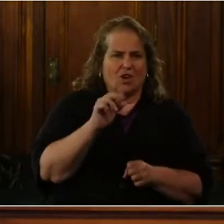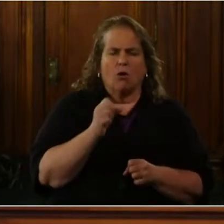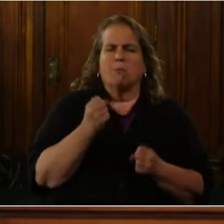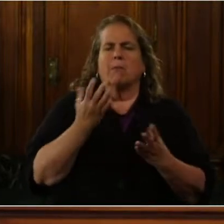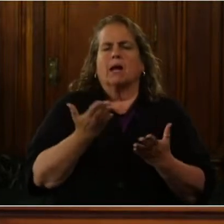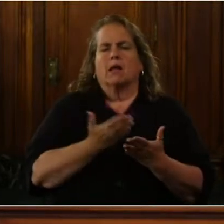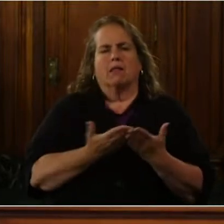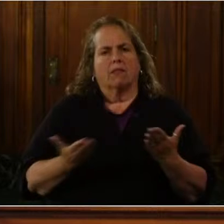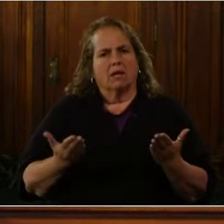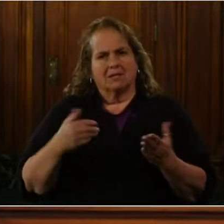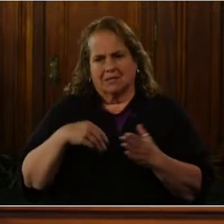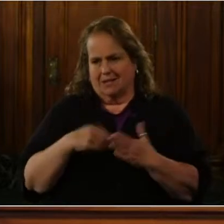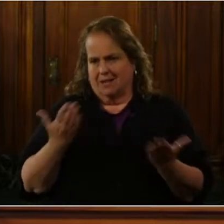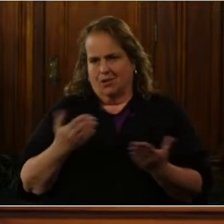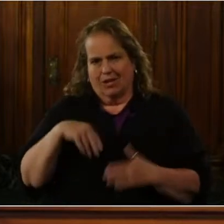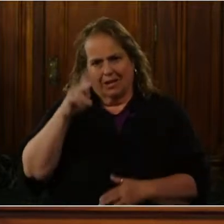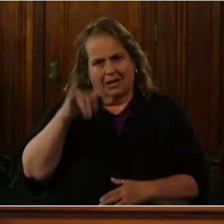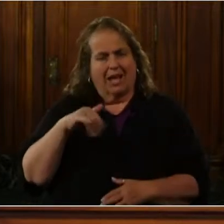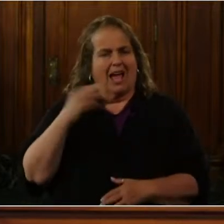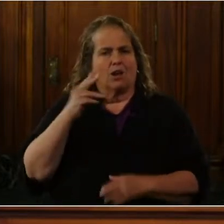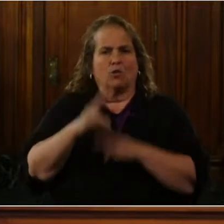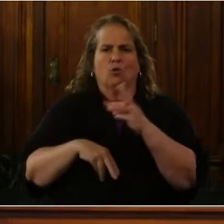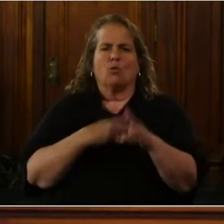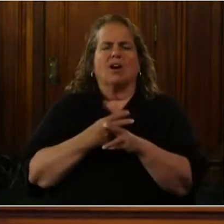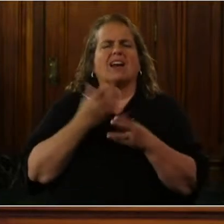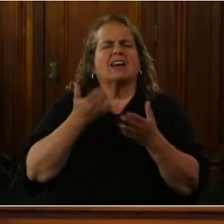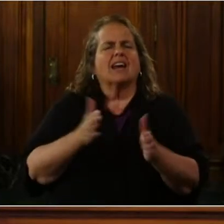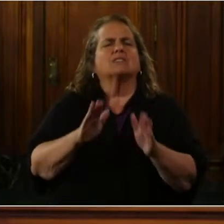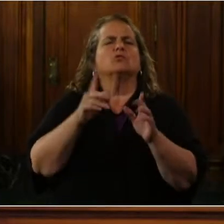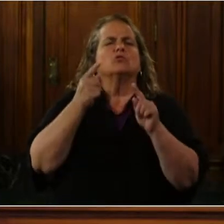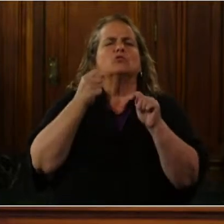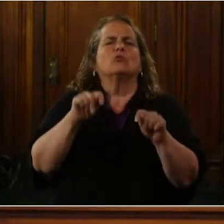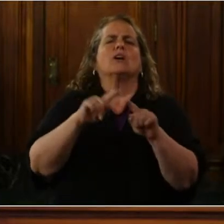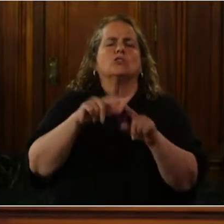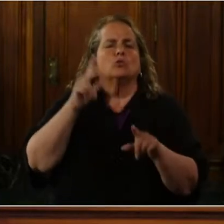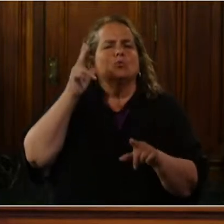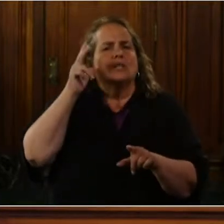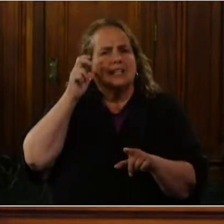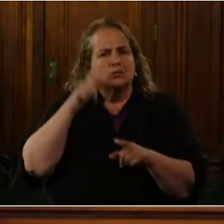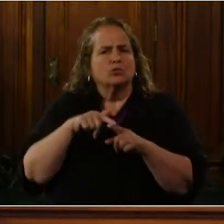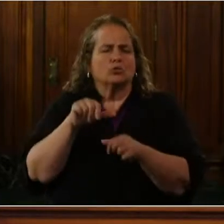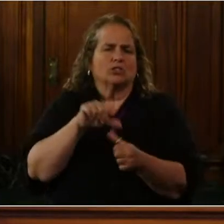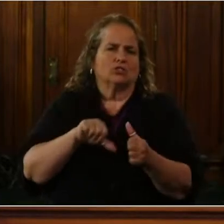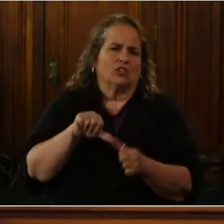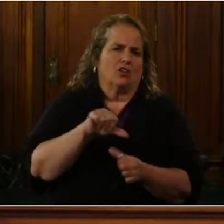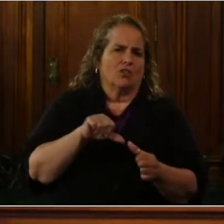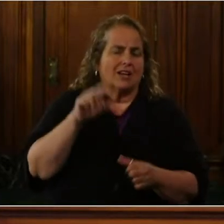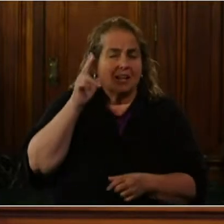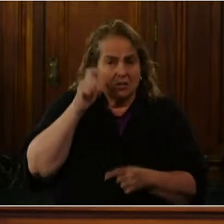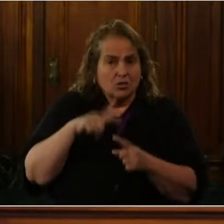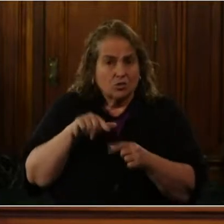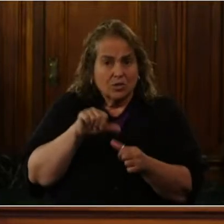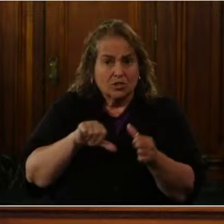Commonwealth and in this world. Let's try to listen to each other. Let's remember that